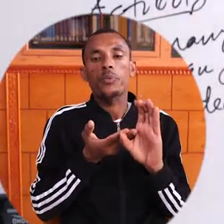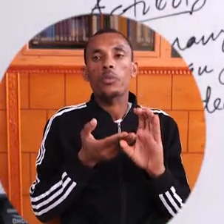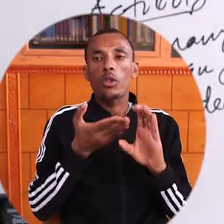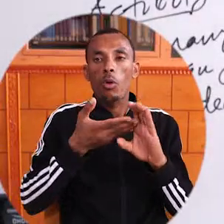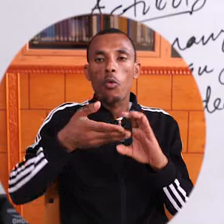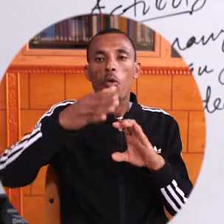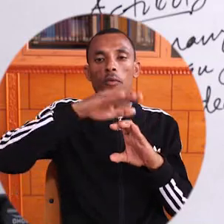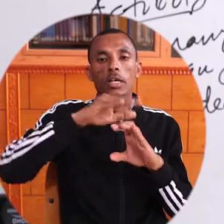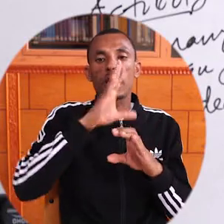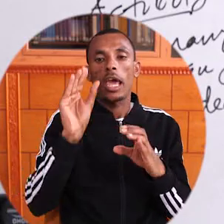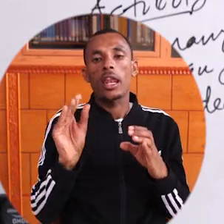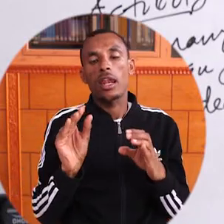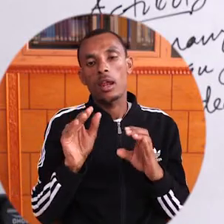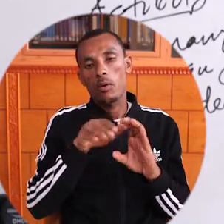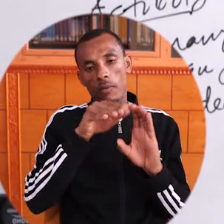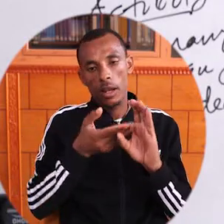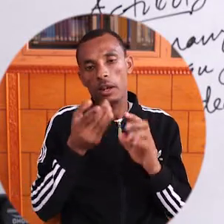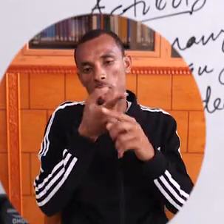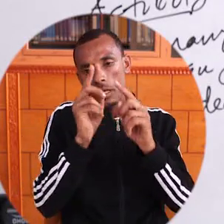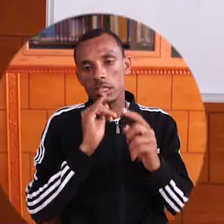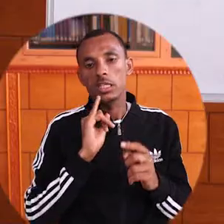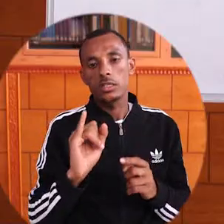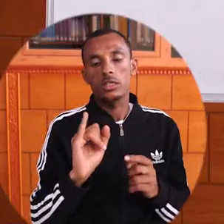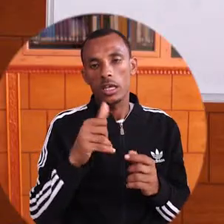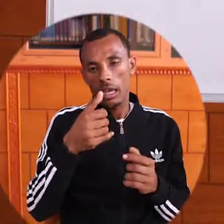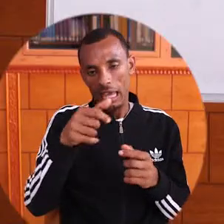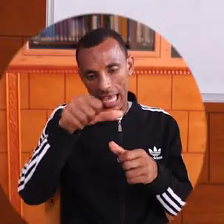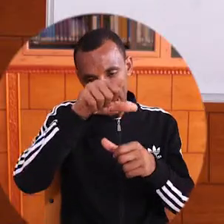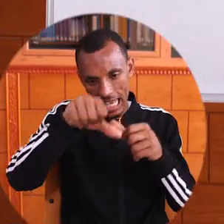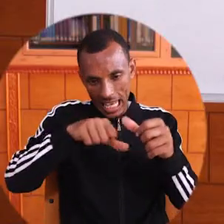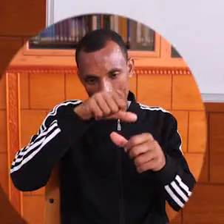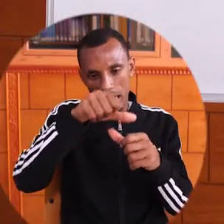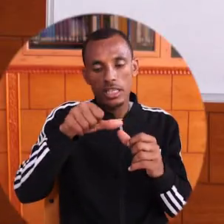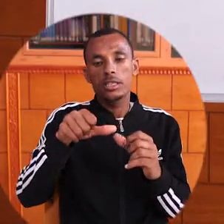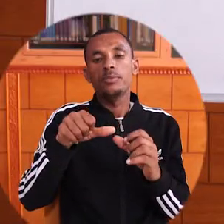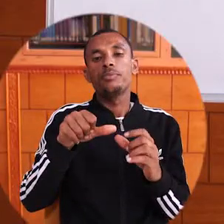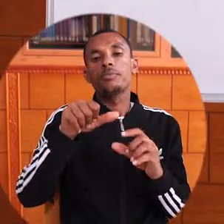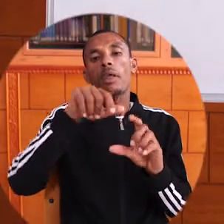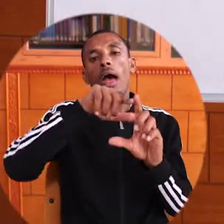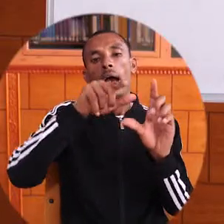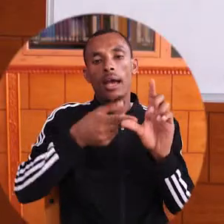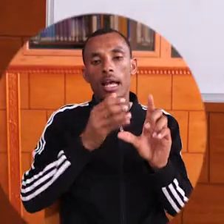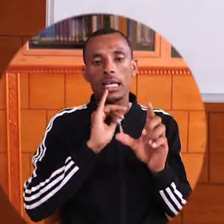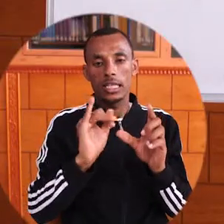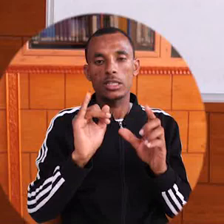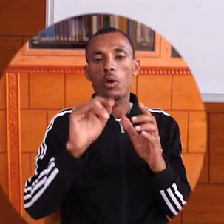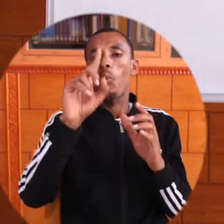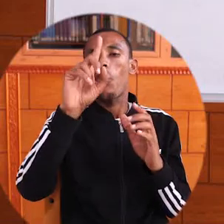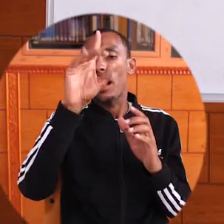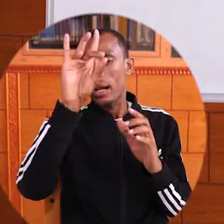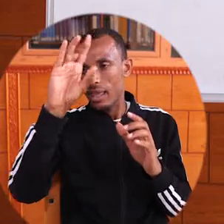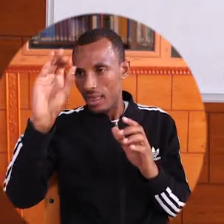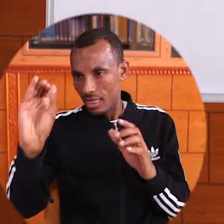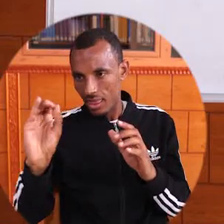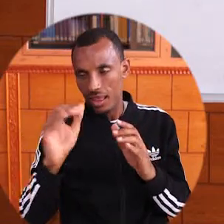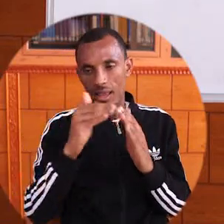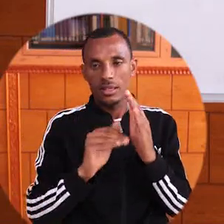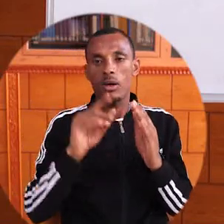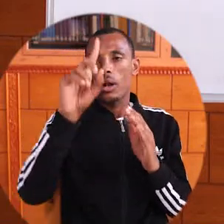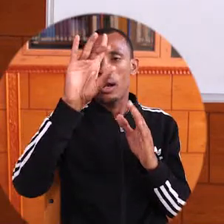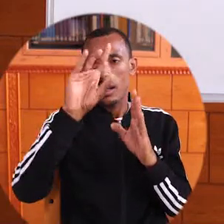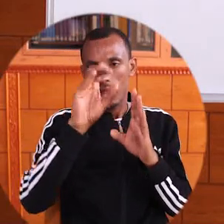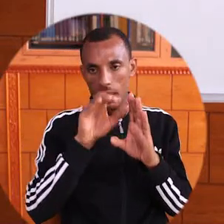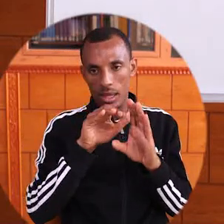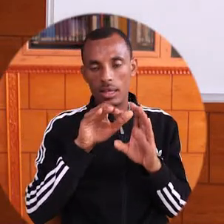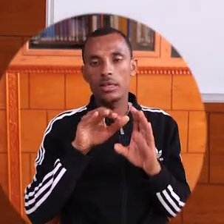concave polygon? Is each interior angle is less than 180 degrees. What